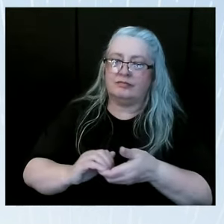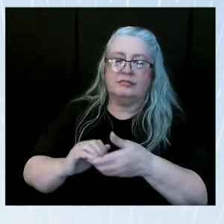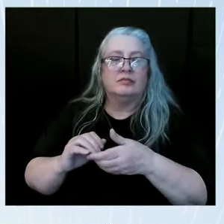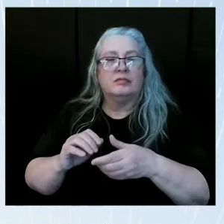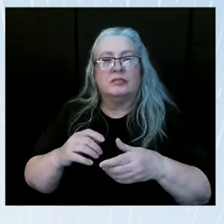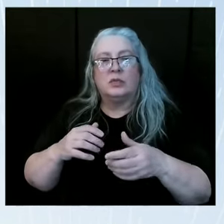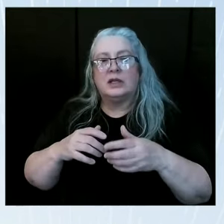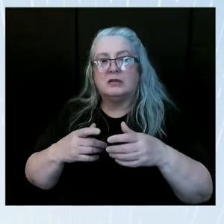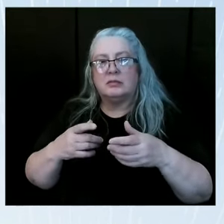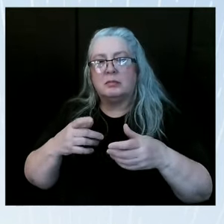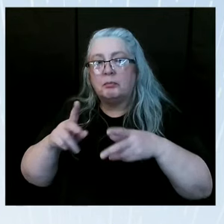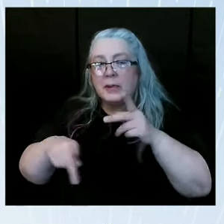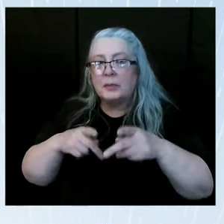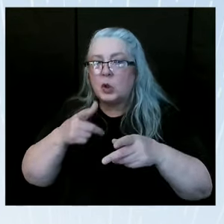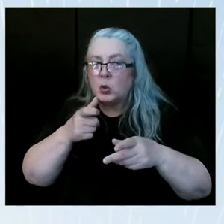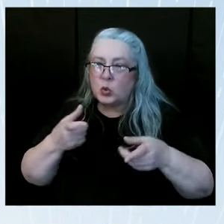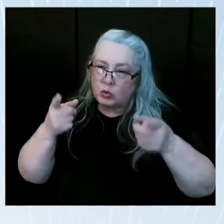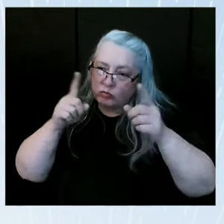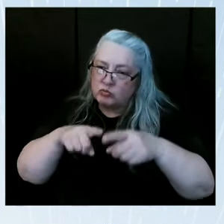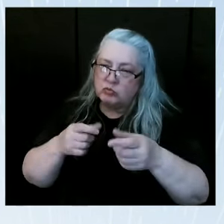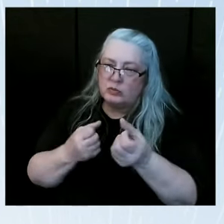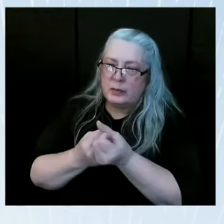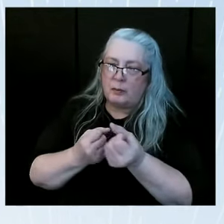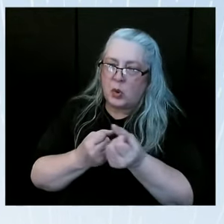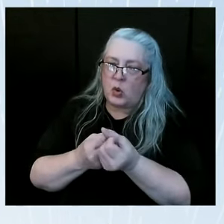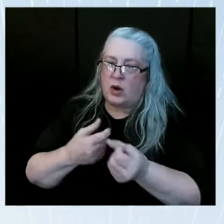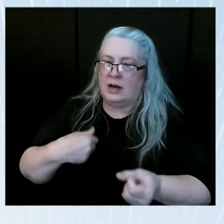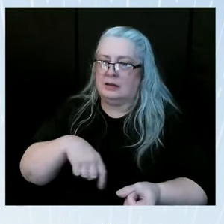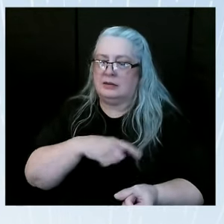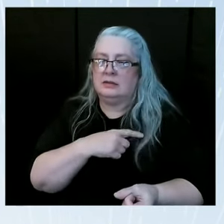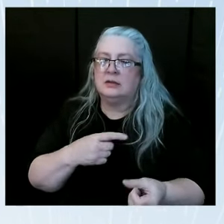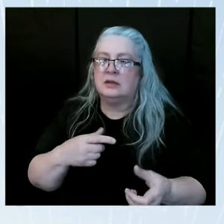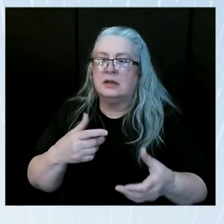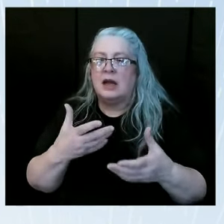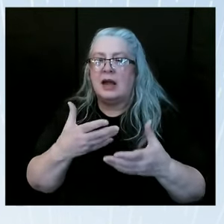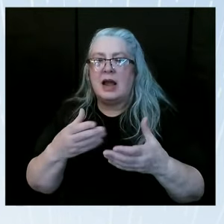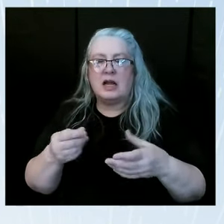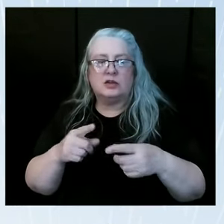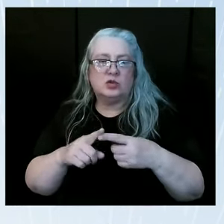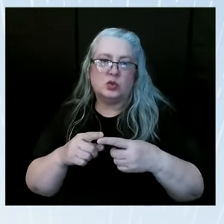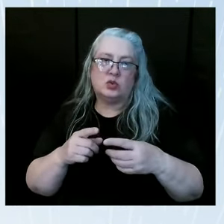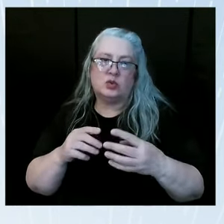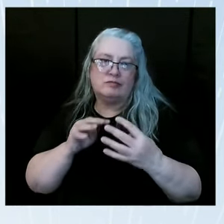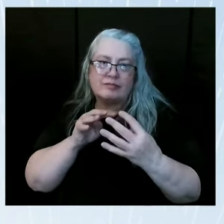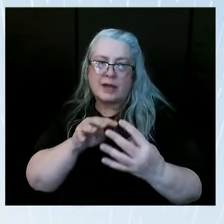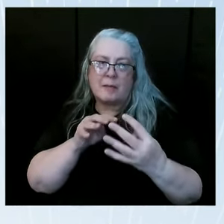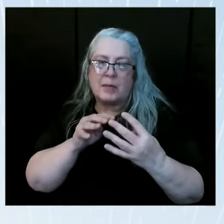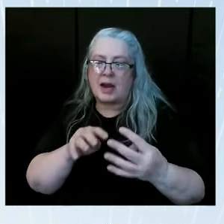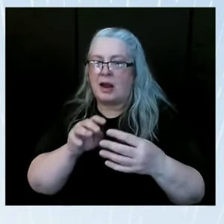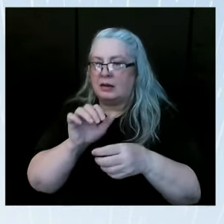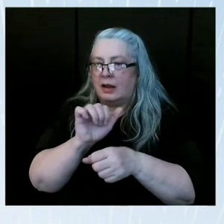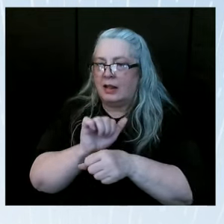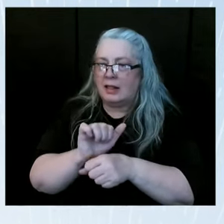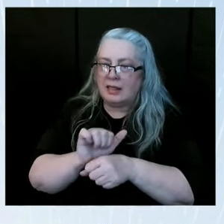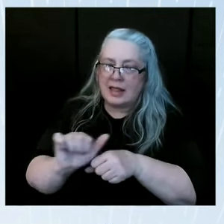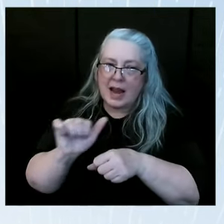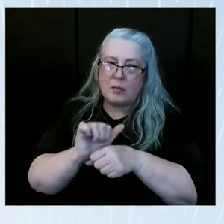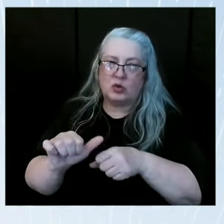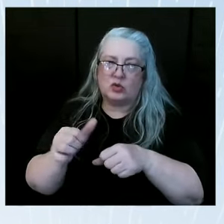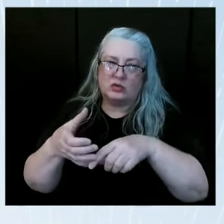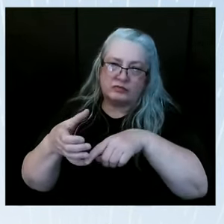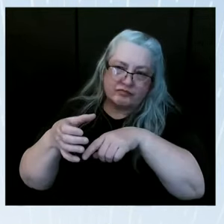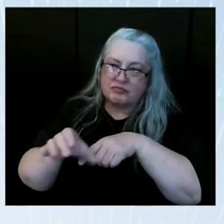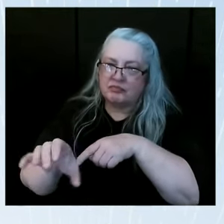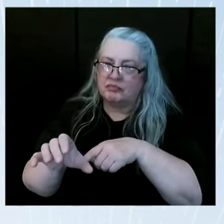forced labor. This includes three examples. First, issuing a trilateral joint statement with trade and labor ministers